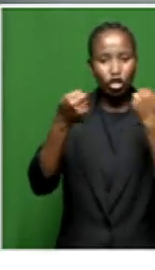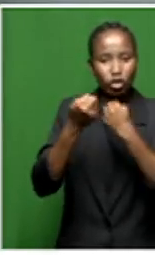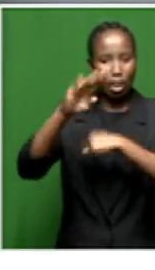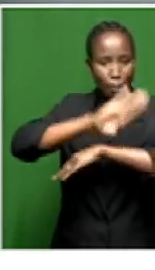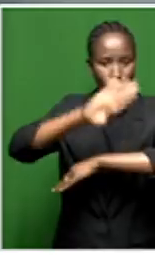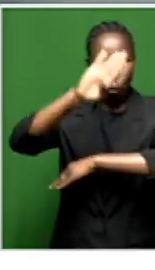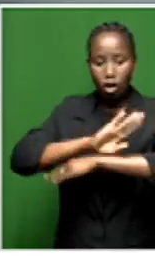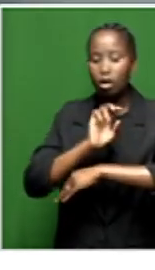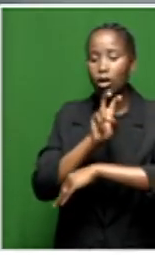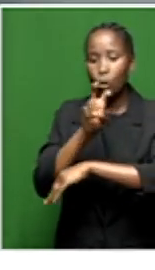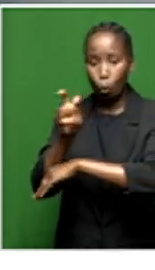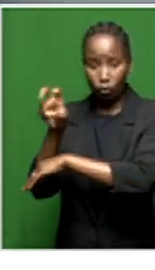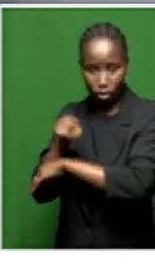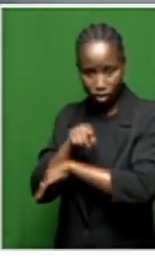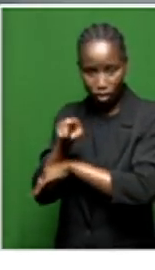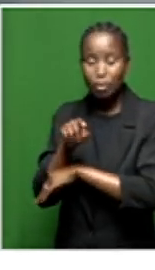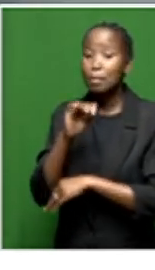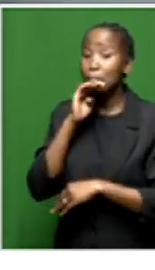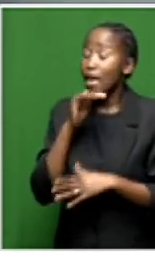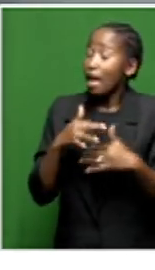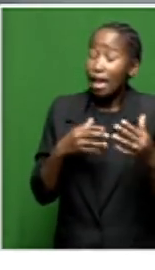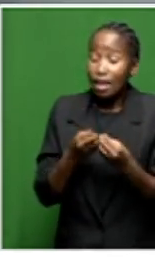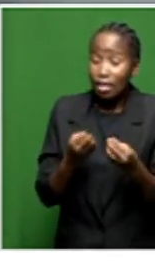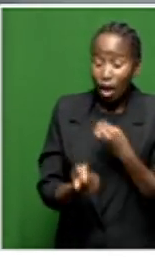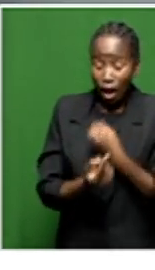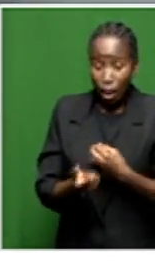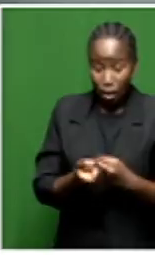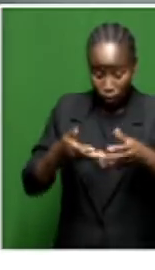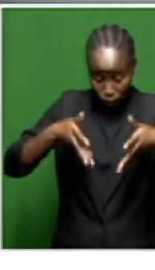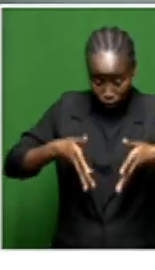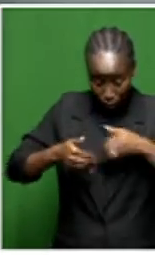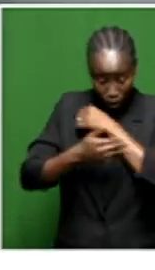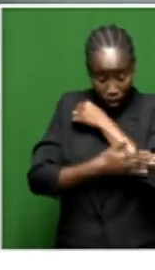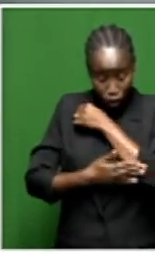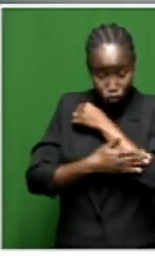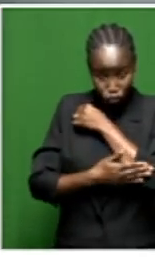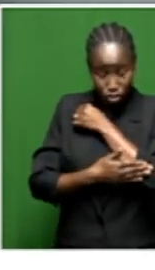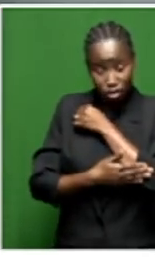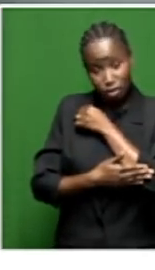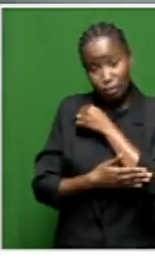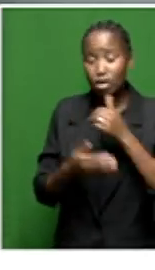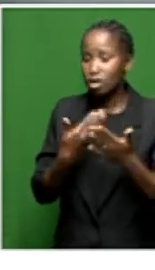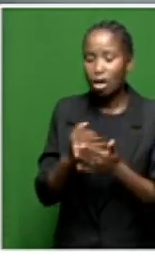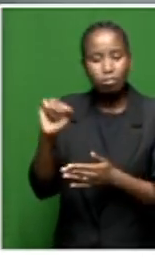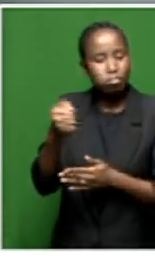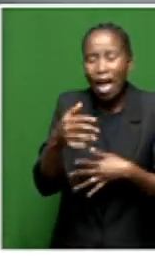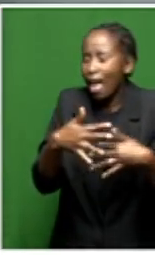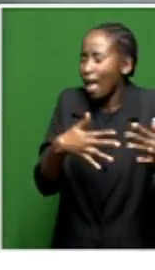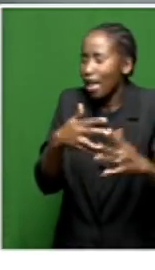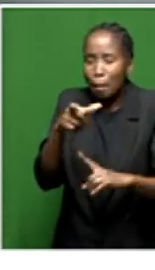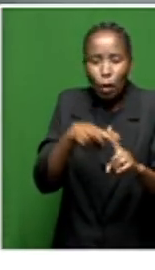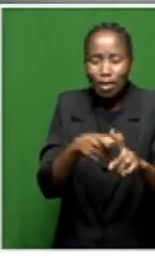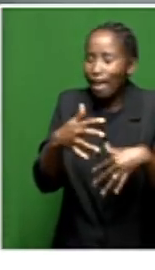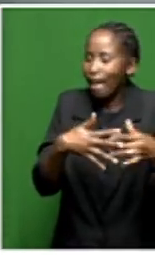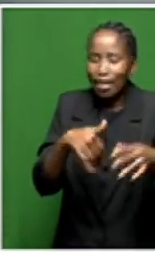So anything that happens in the country, I can assign anybody from anywhere to conduct